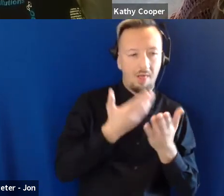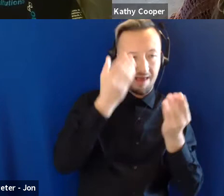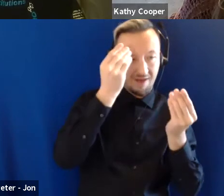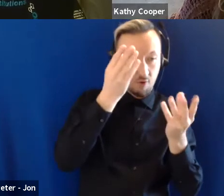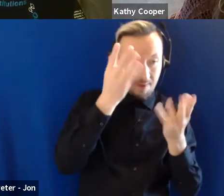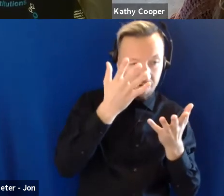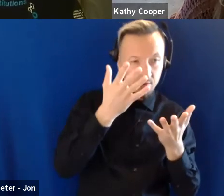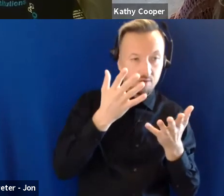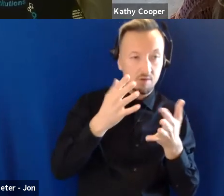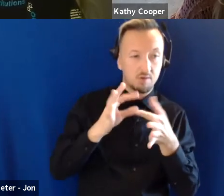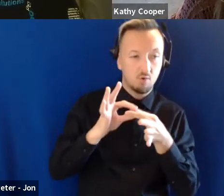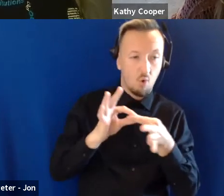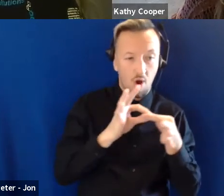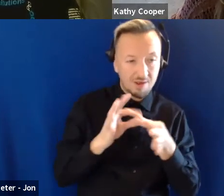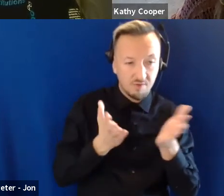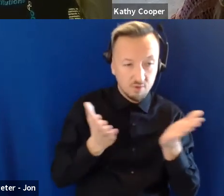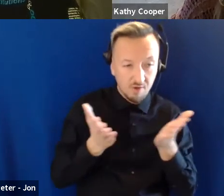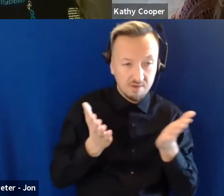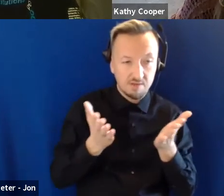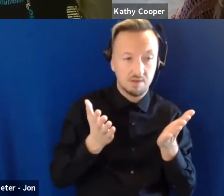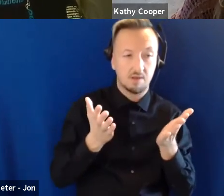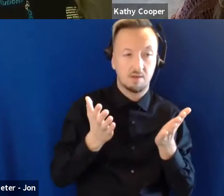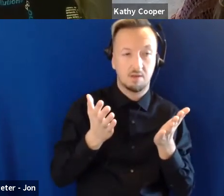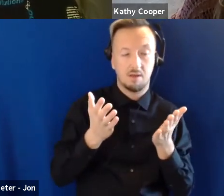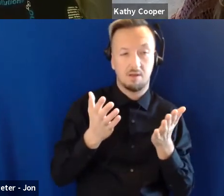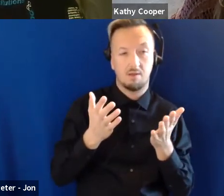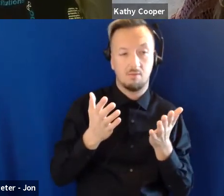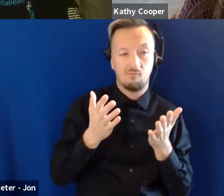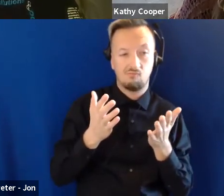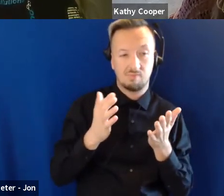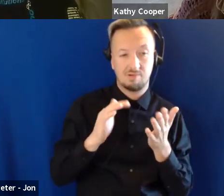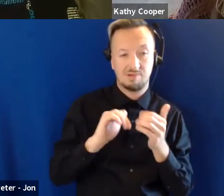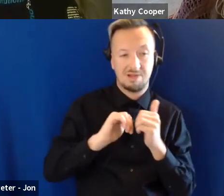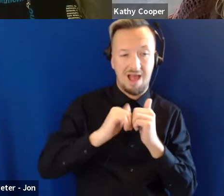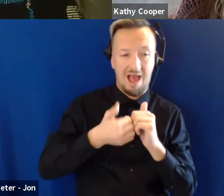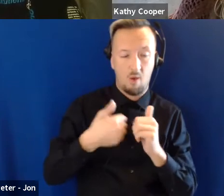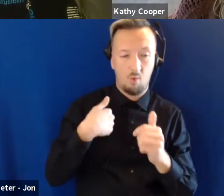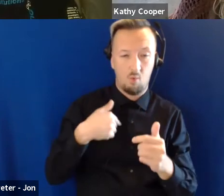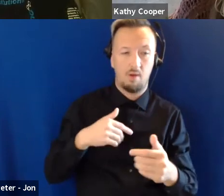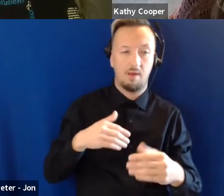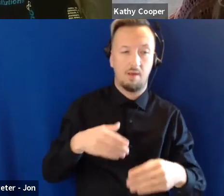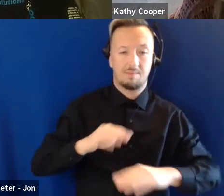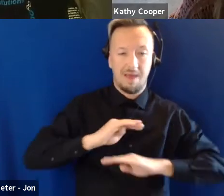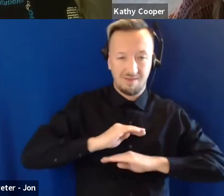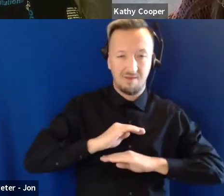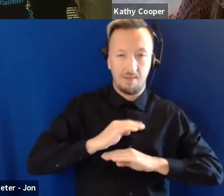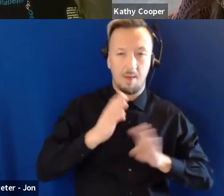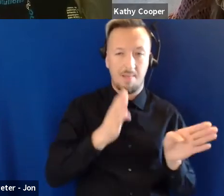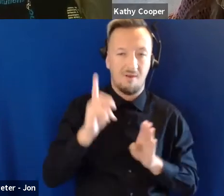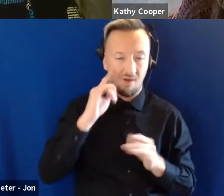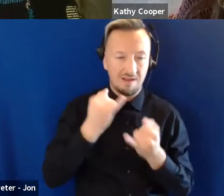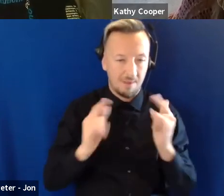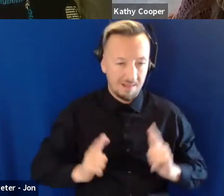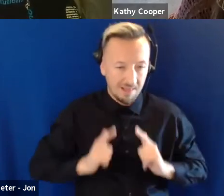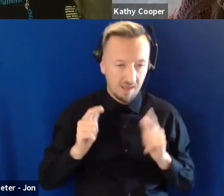know, coordination of services, and are we, you know, how have we met the state plan for independent living, and then of course all the